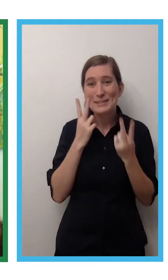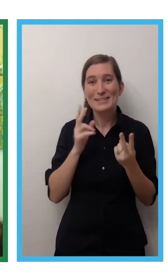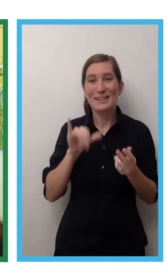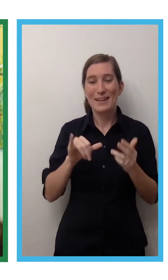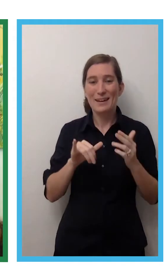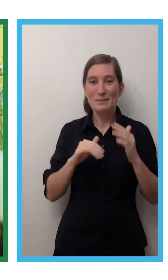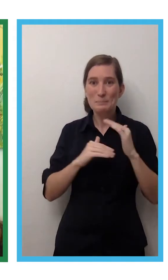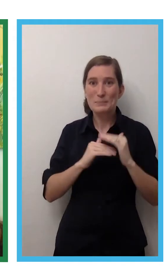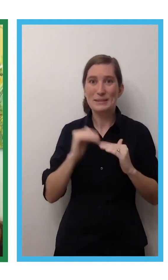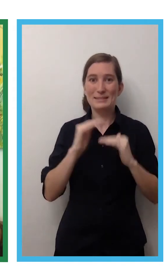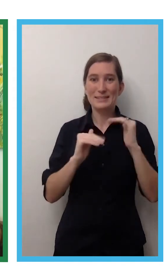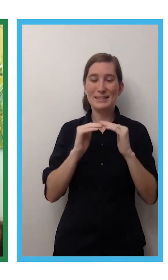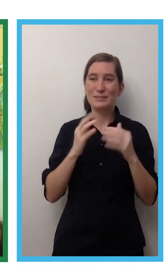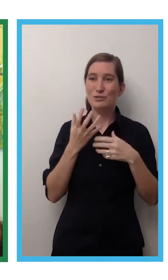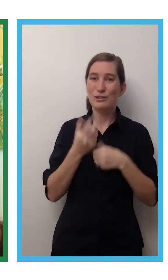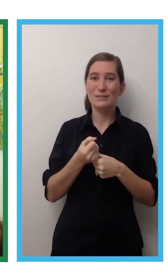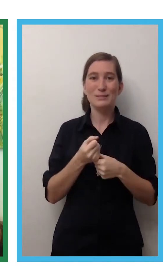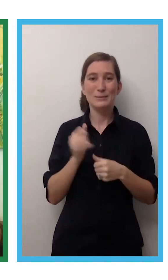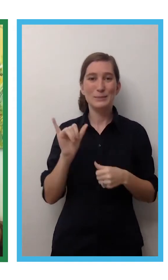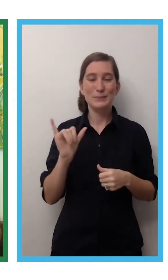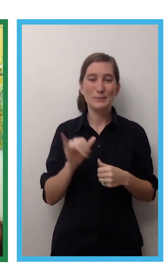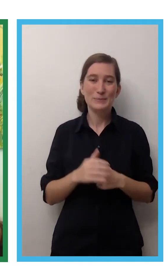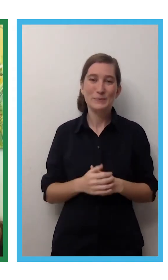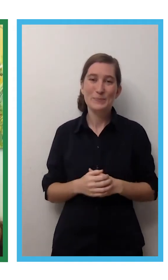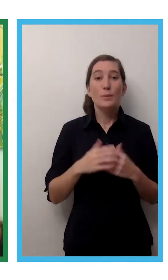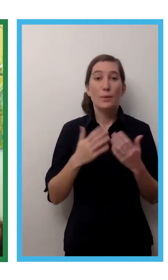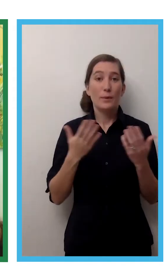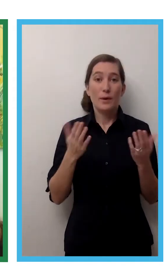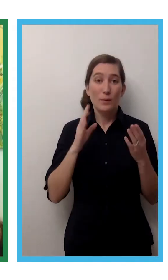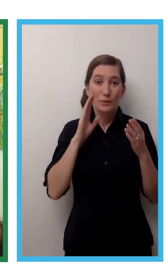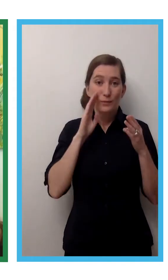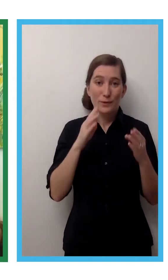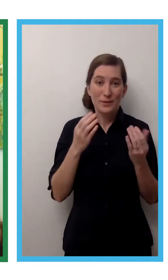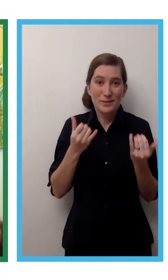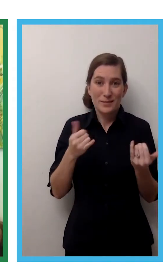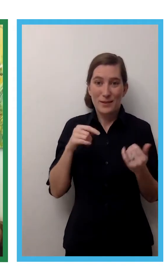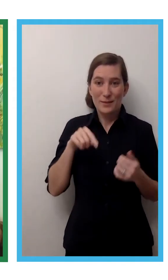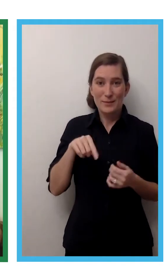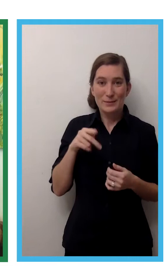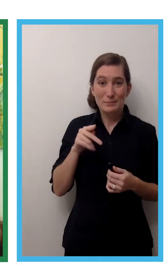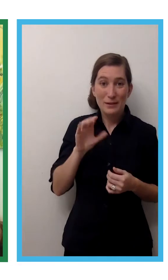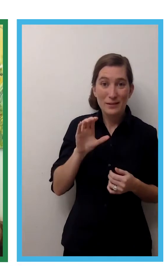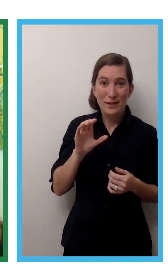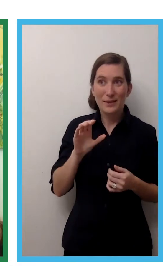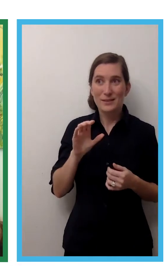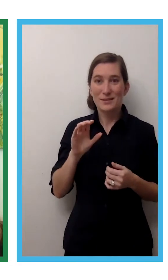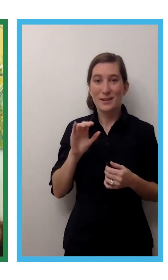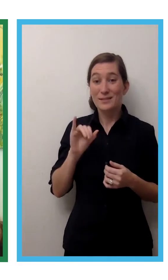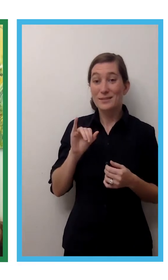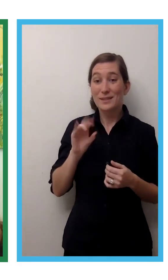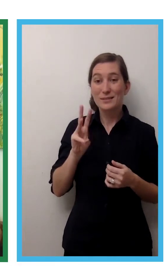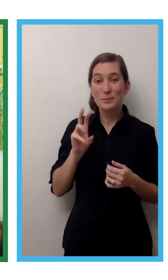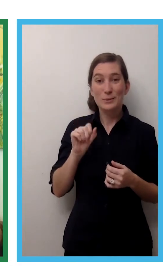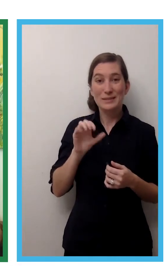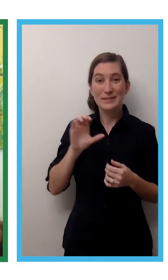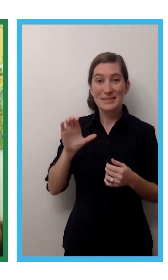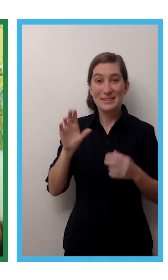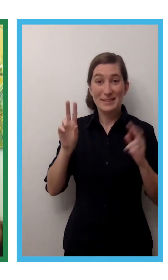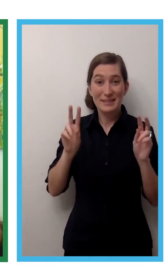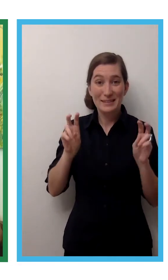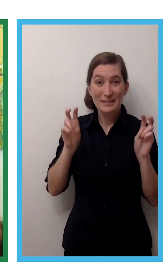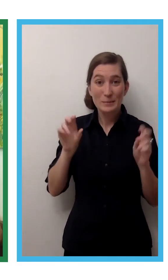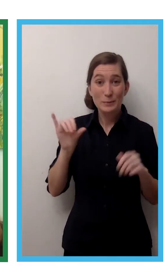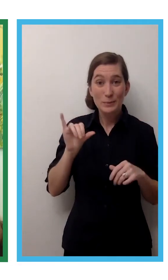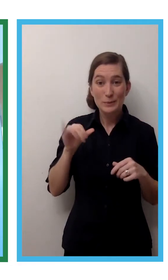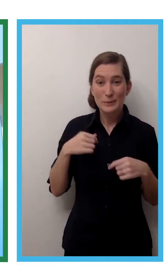this podcast and our entire theme for IWSCC for the month of May is on research. And I talked about this a bit prior to